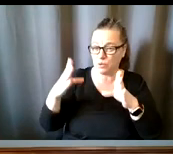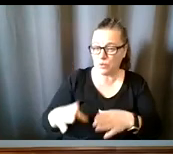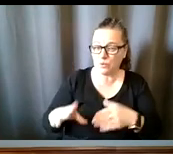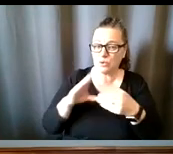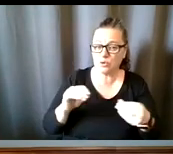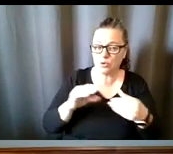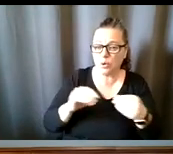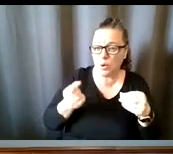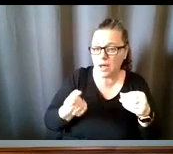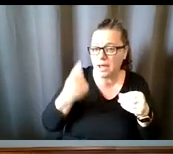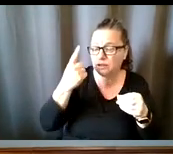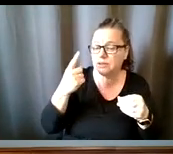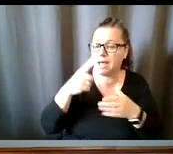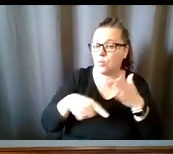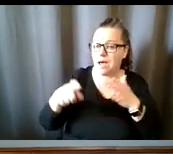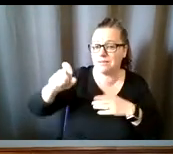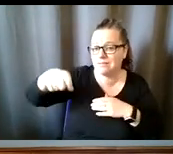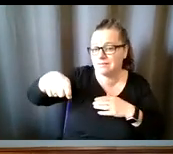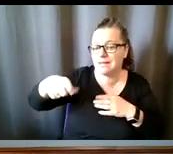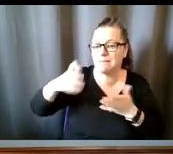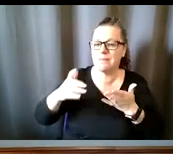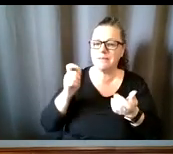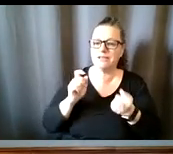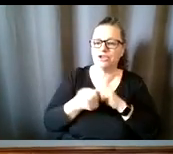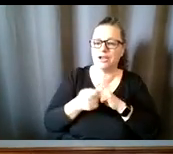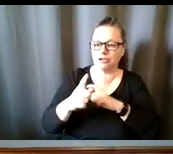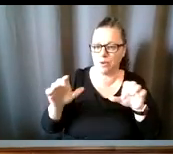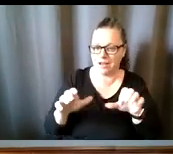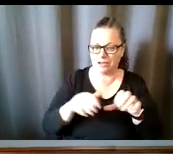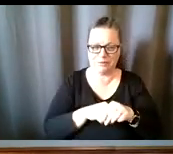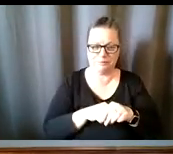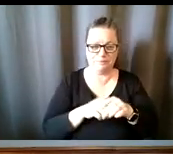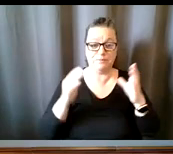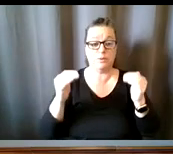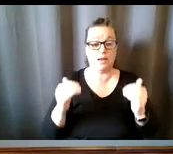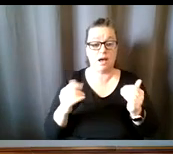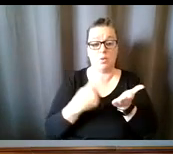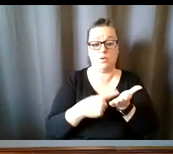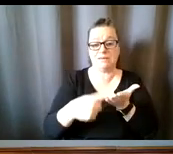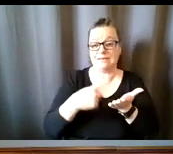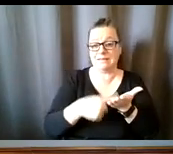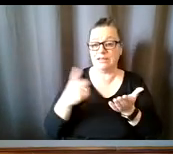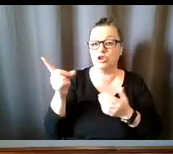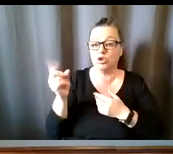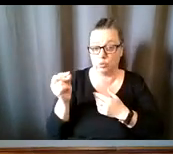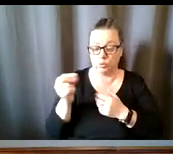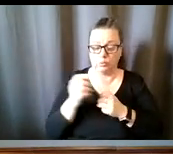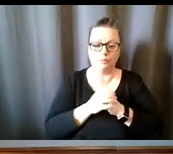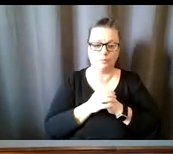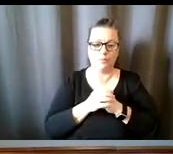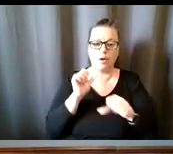looking for, and it might change the actions on what you're doing. So let's talk about do. Work in progress is a